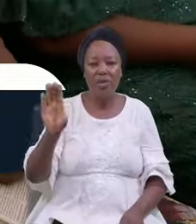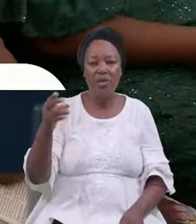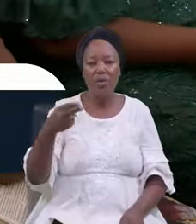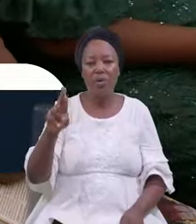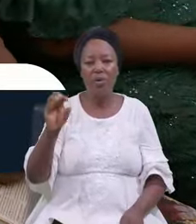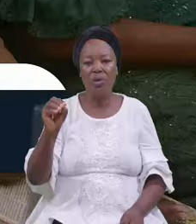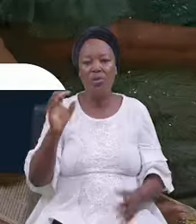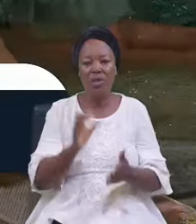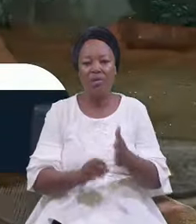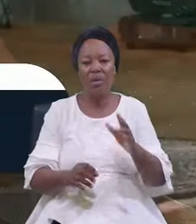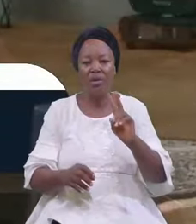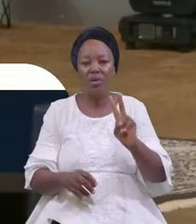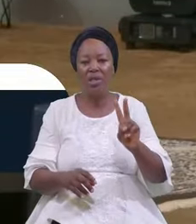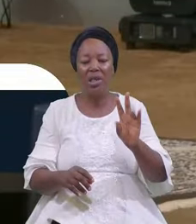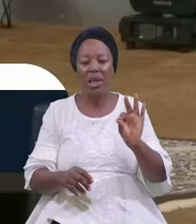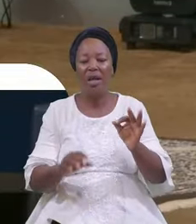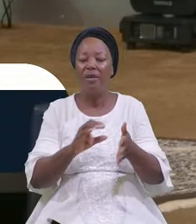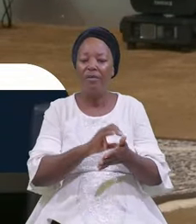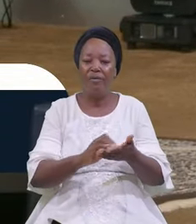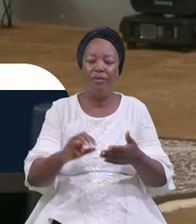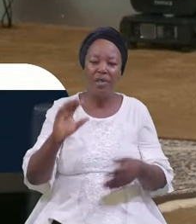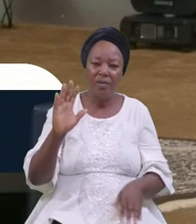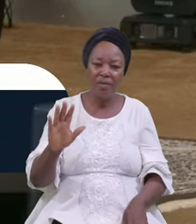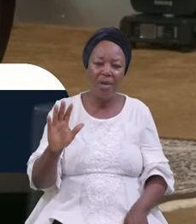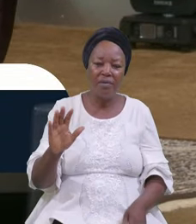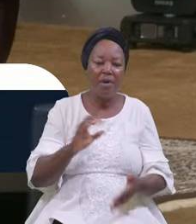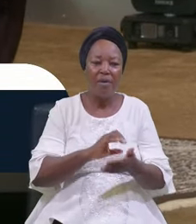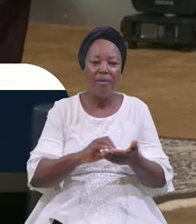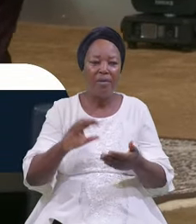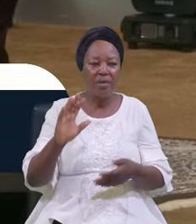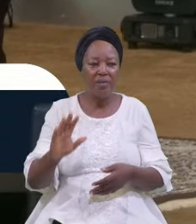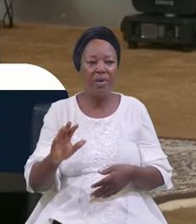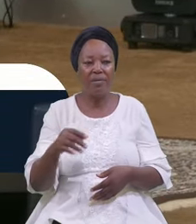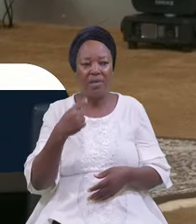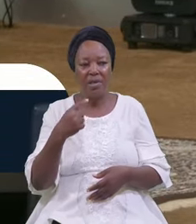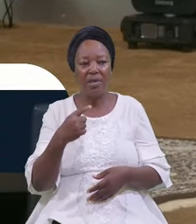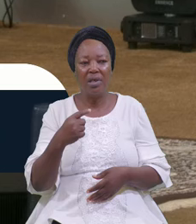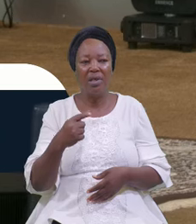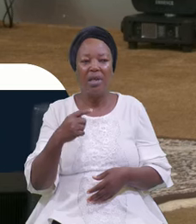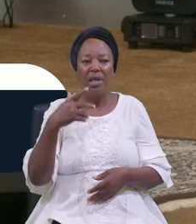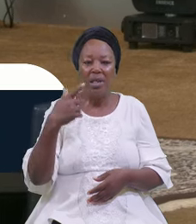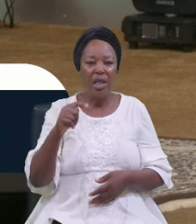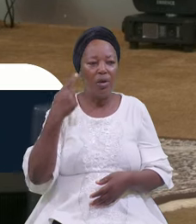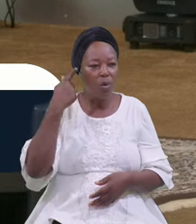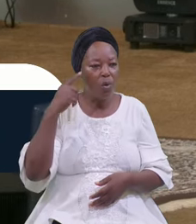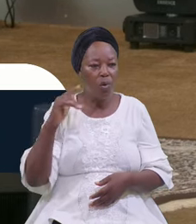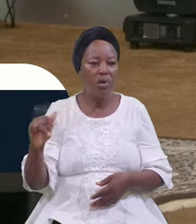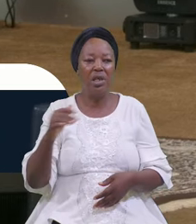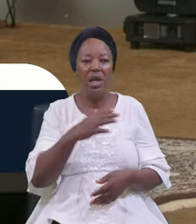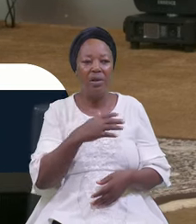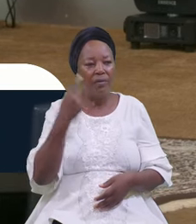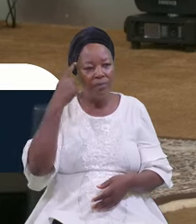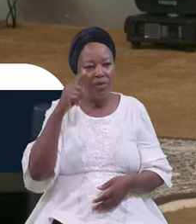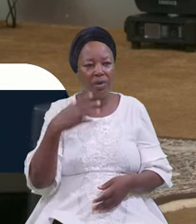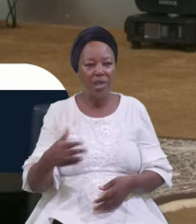here from verse 5. Look at verse 5. It says, and that the gold for the things